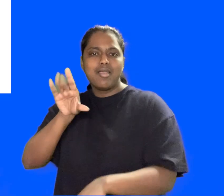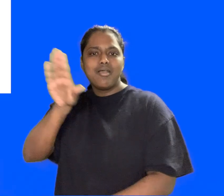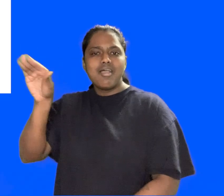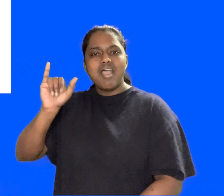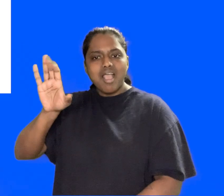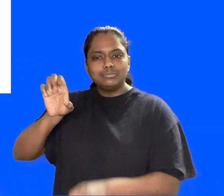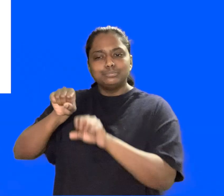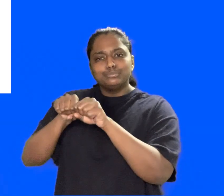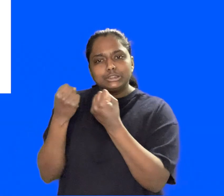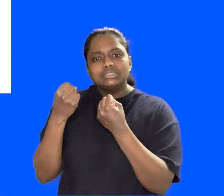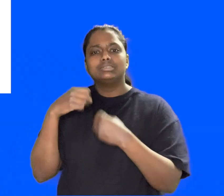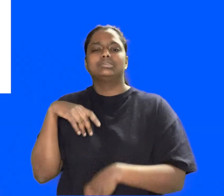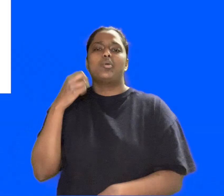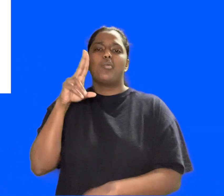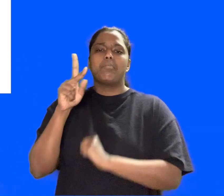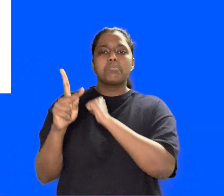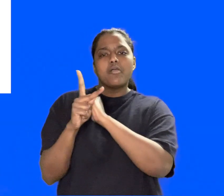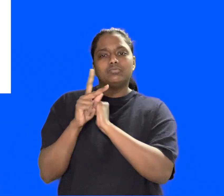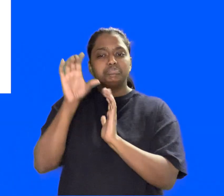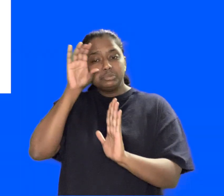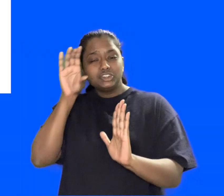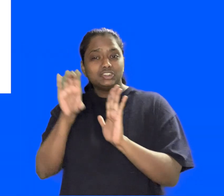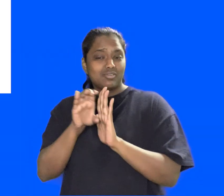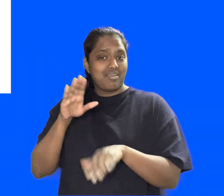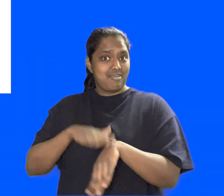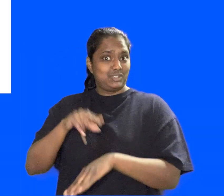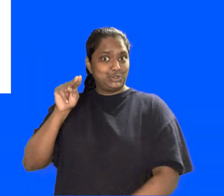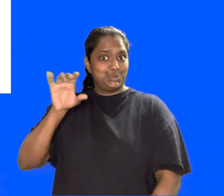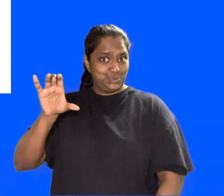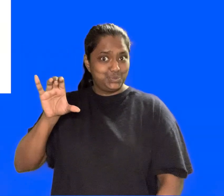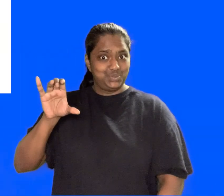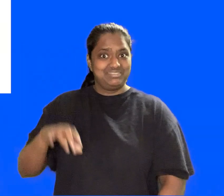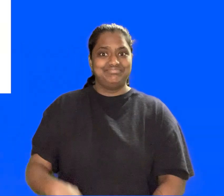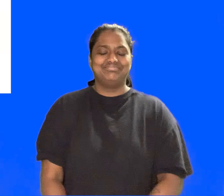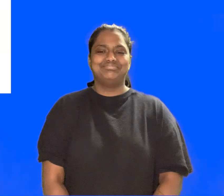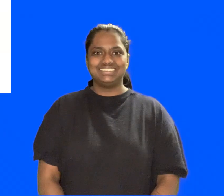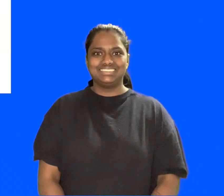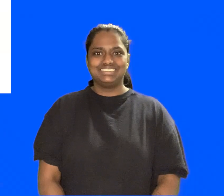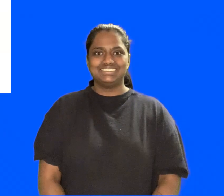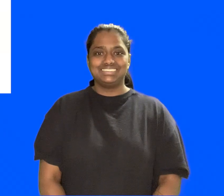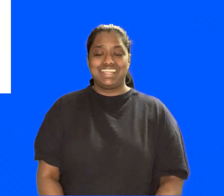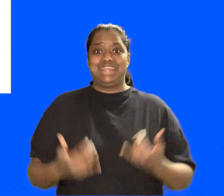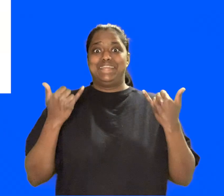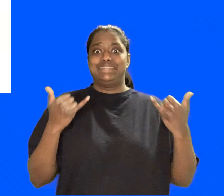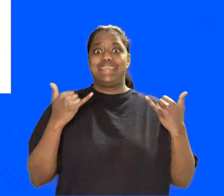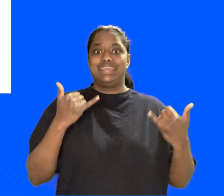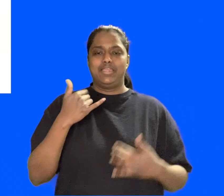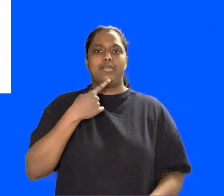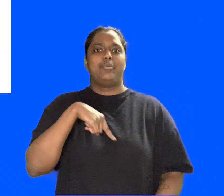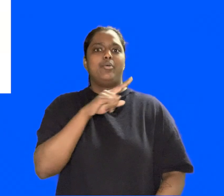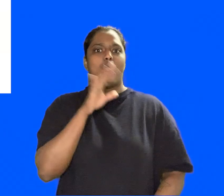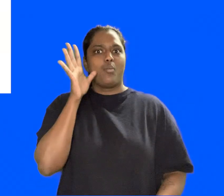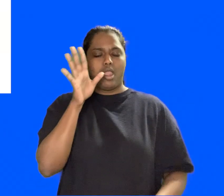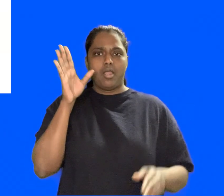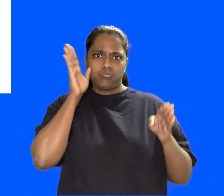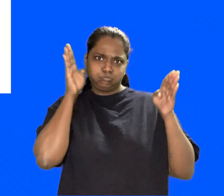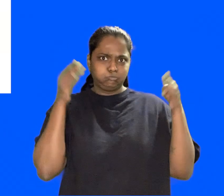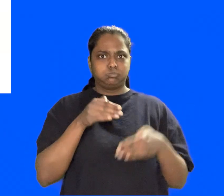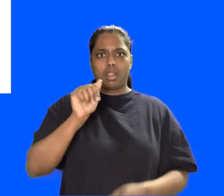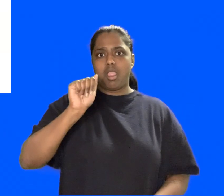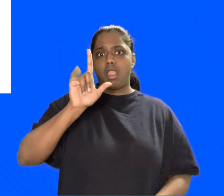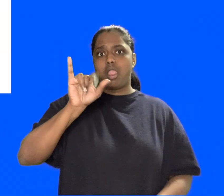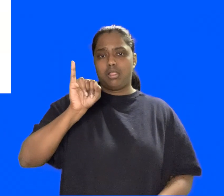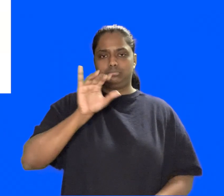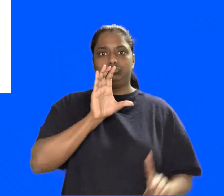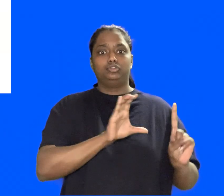Okay, first we're just going to jump into the high fidelity prototype. So after our next step